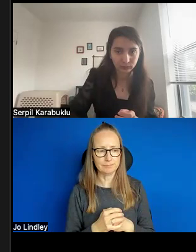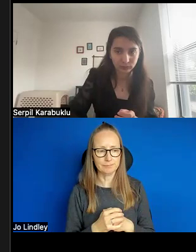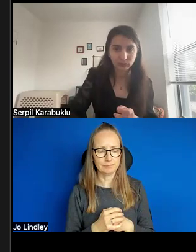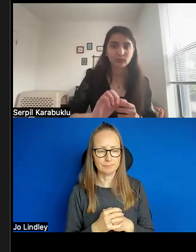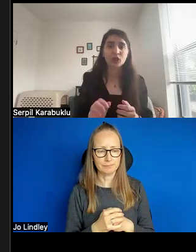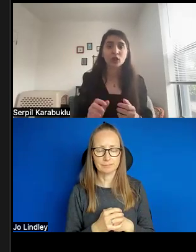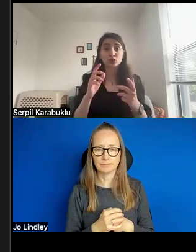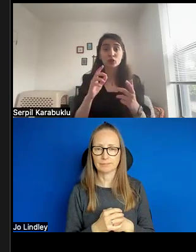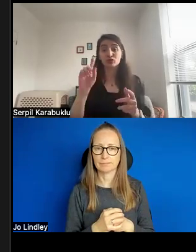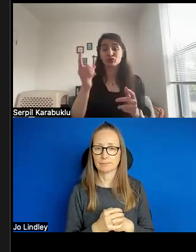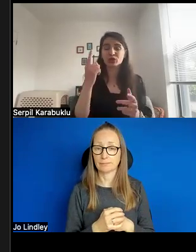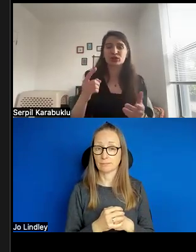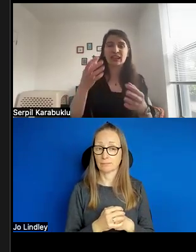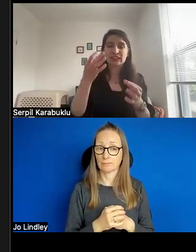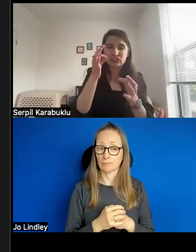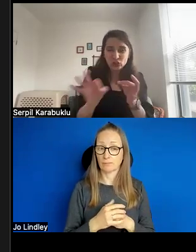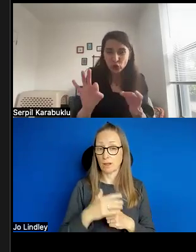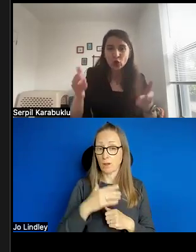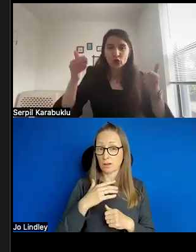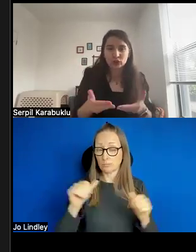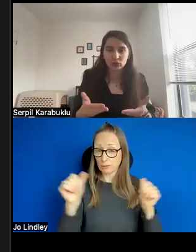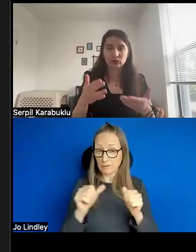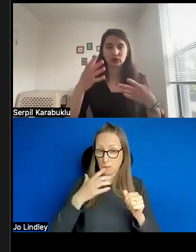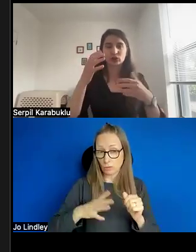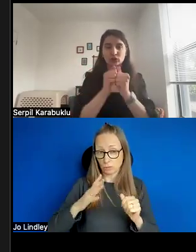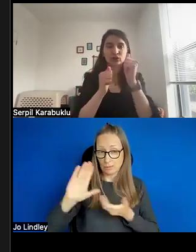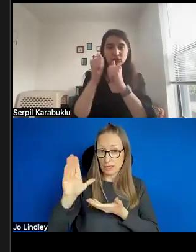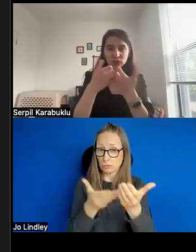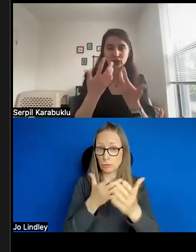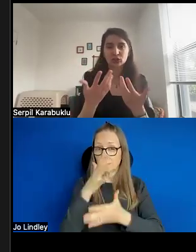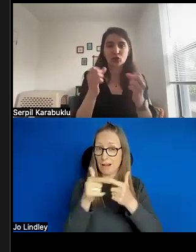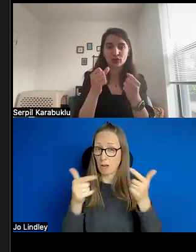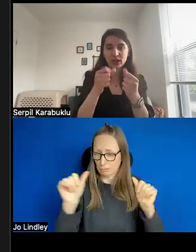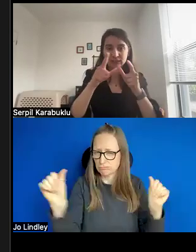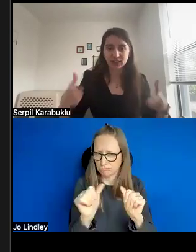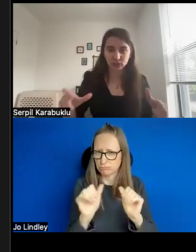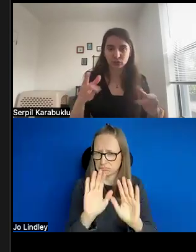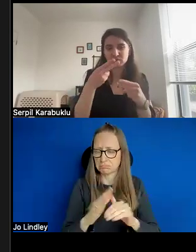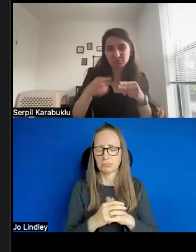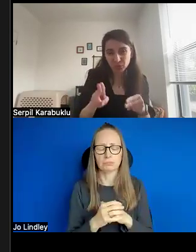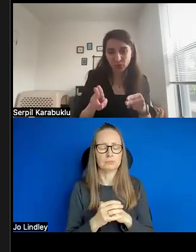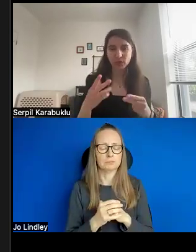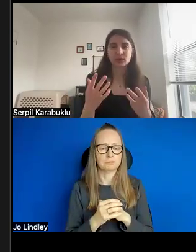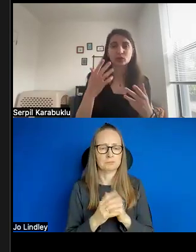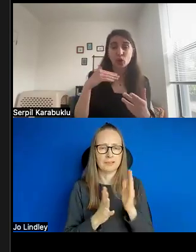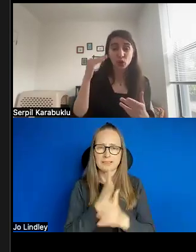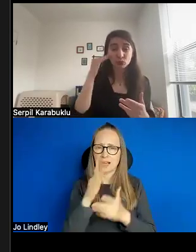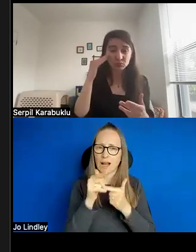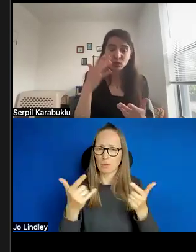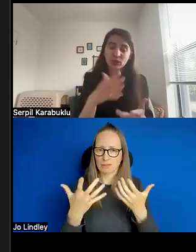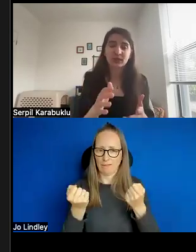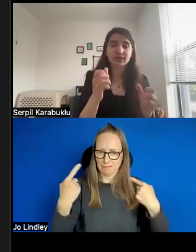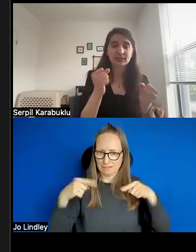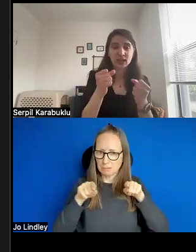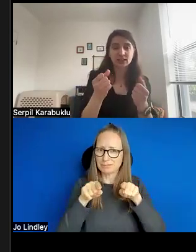I want to briefly introduce you the structure of sign languages, really short. Sign languages are